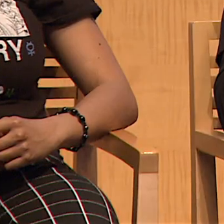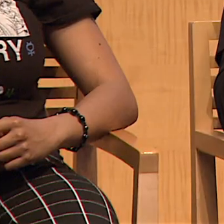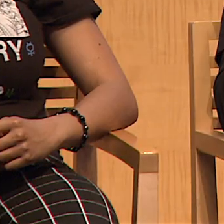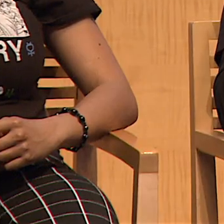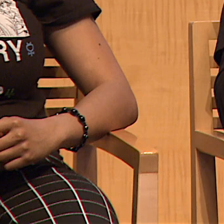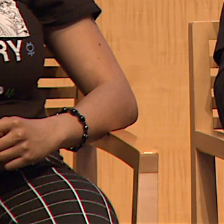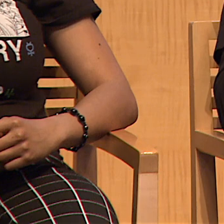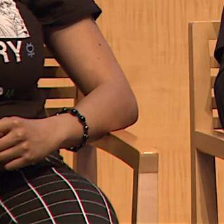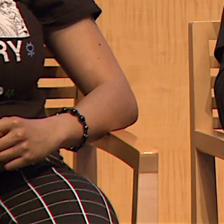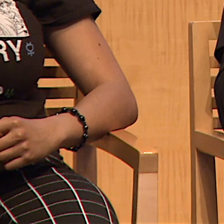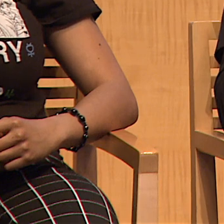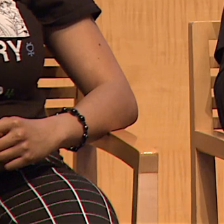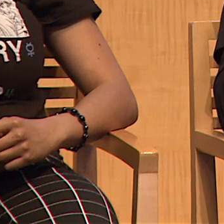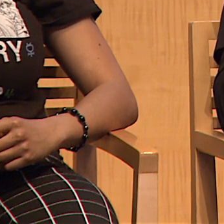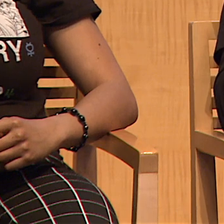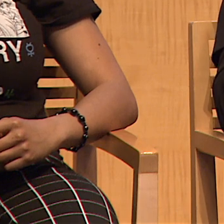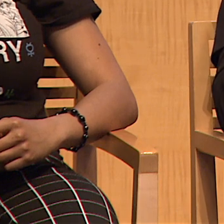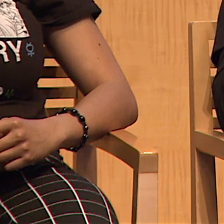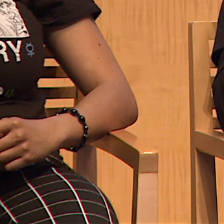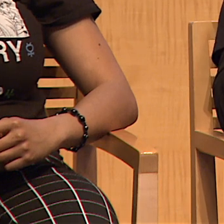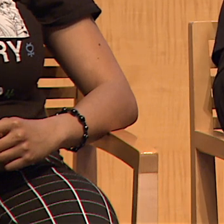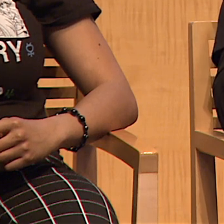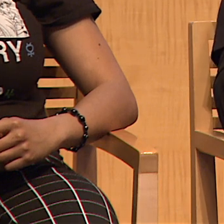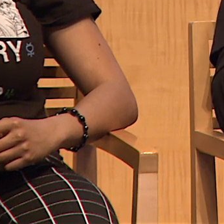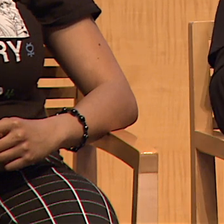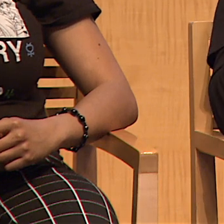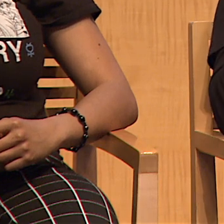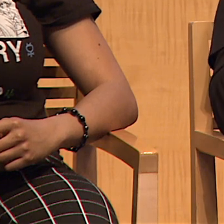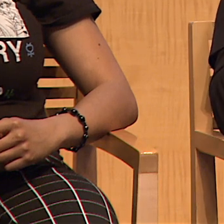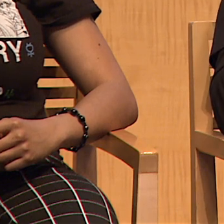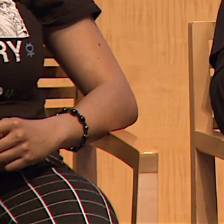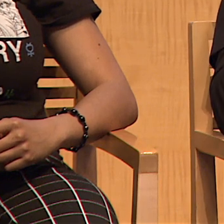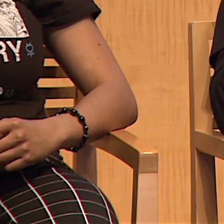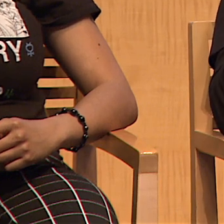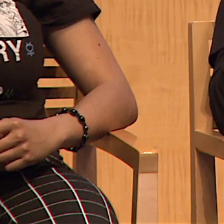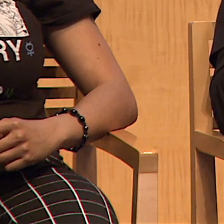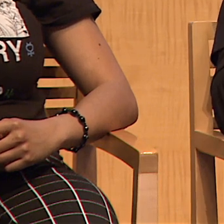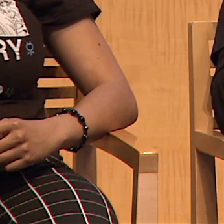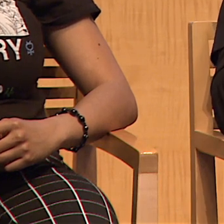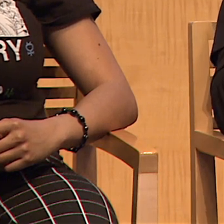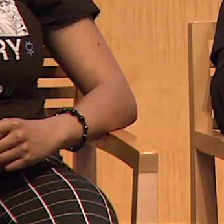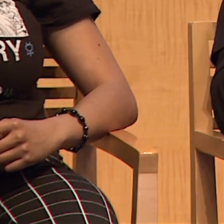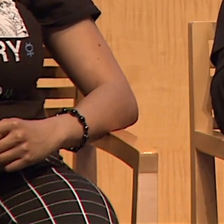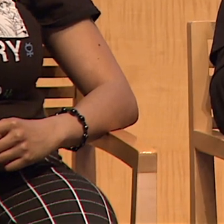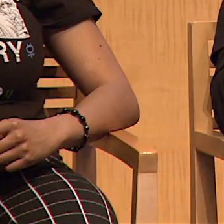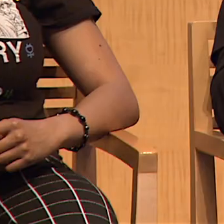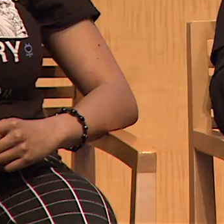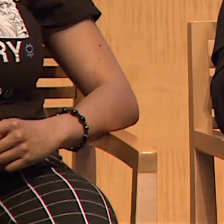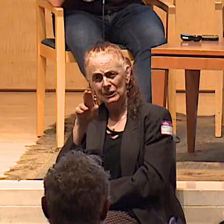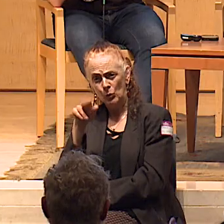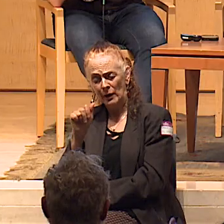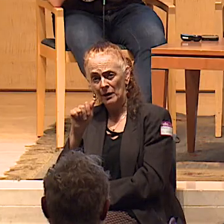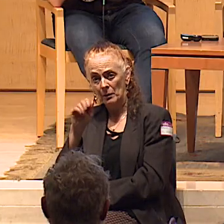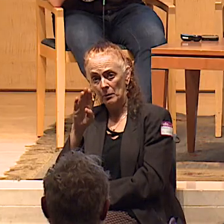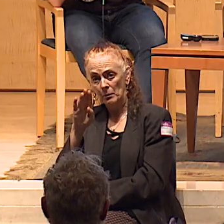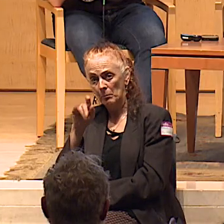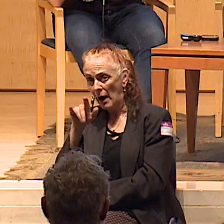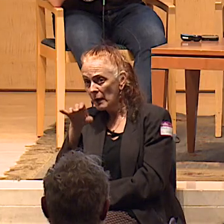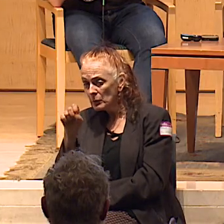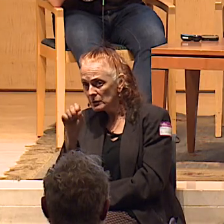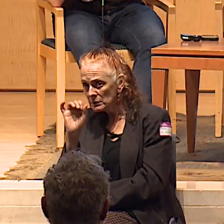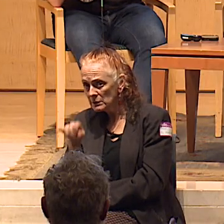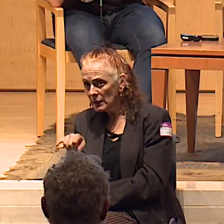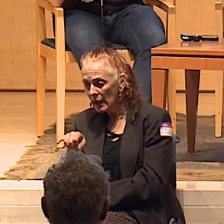Bibles, which I thought they were funny. Tijuana Bibles would be are sort of, they